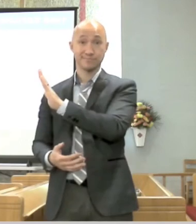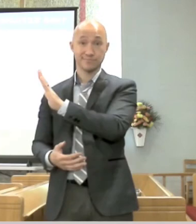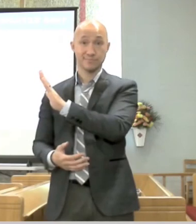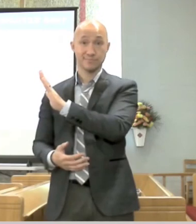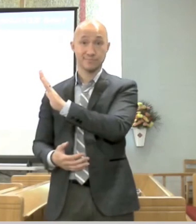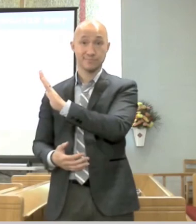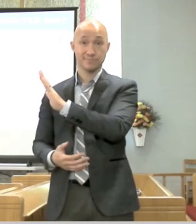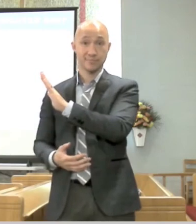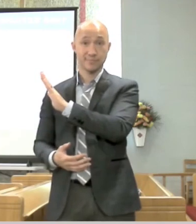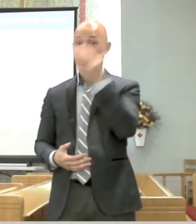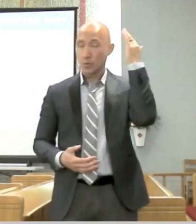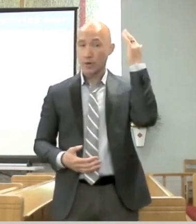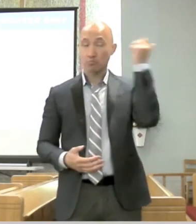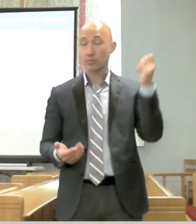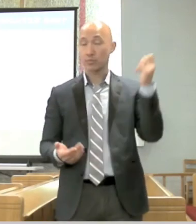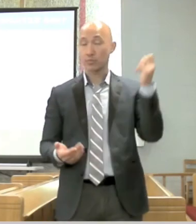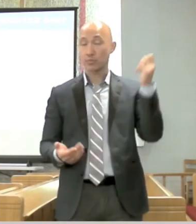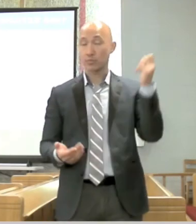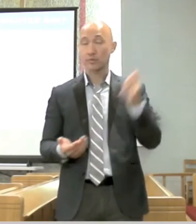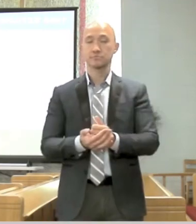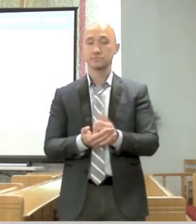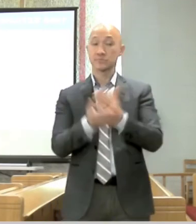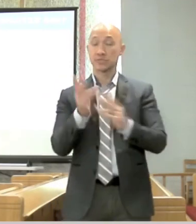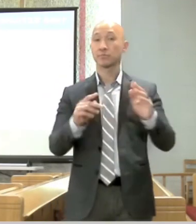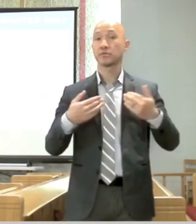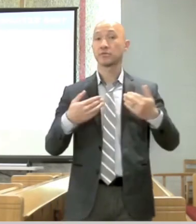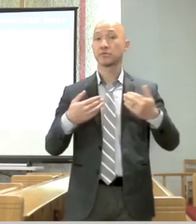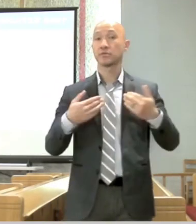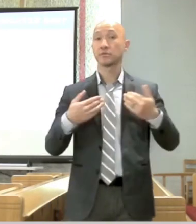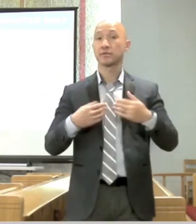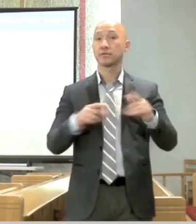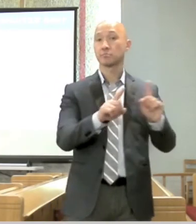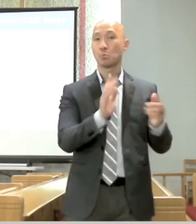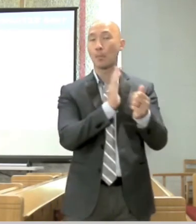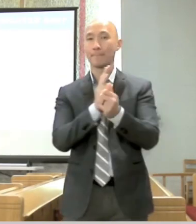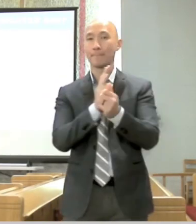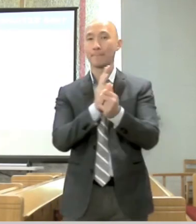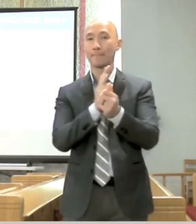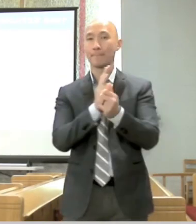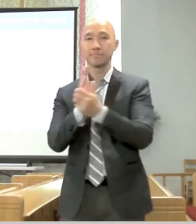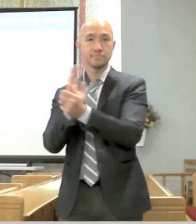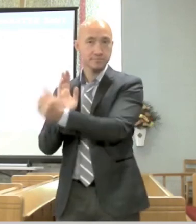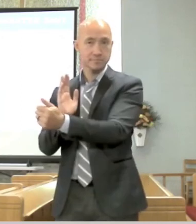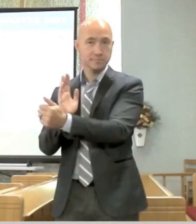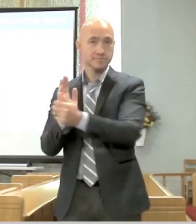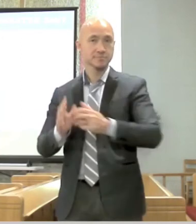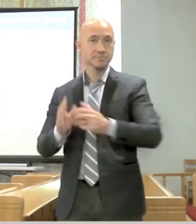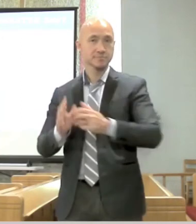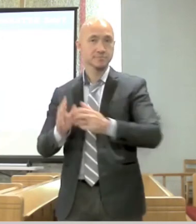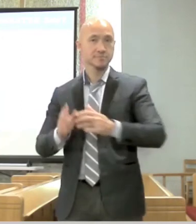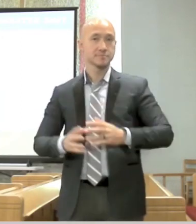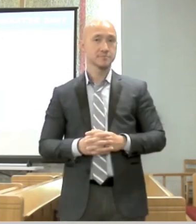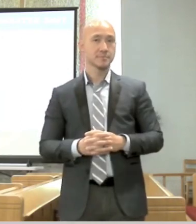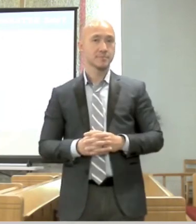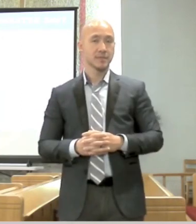closely tied with choices. God equips you. If you have a lot of talents, if you're the 10-talent